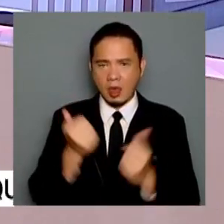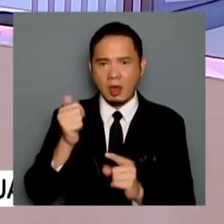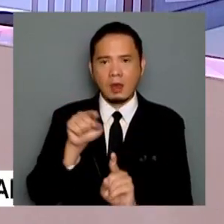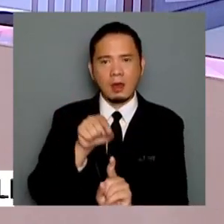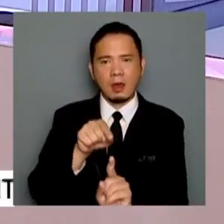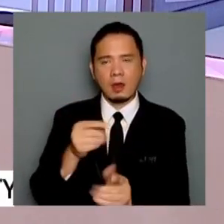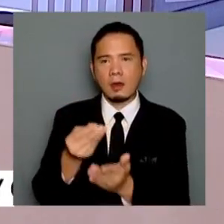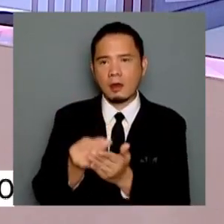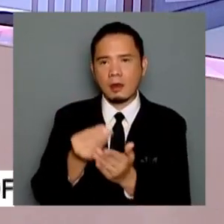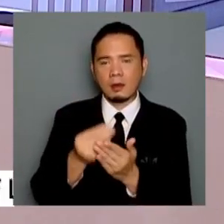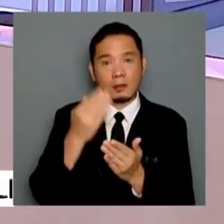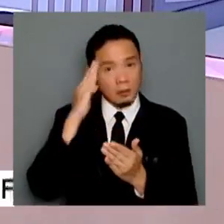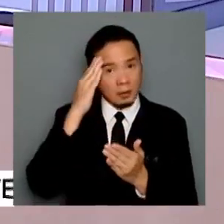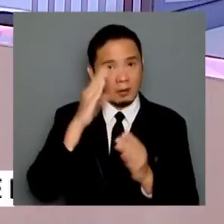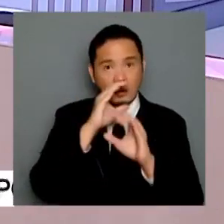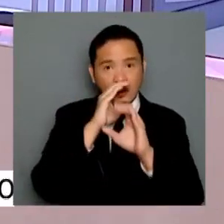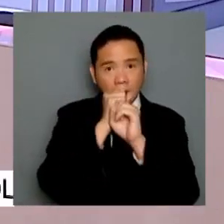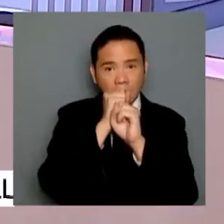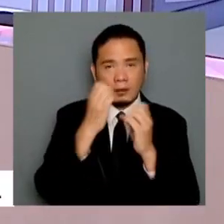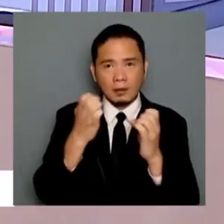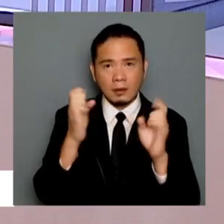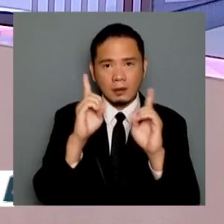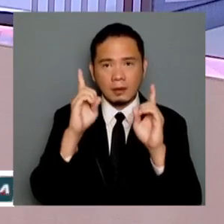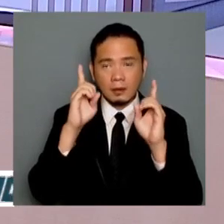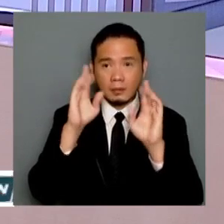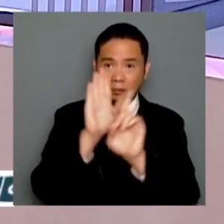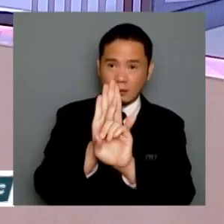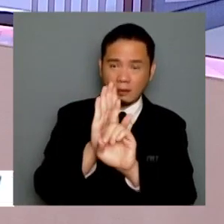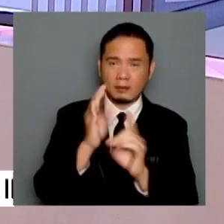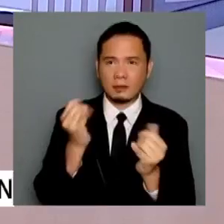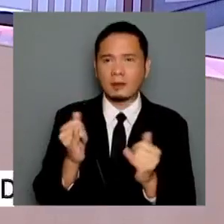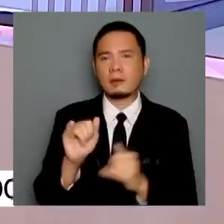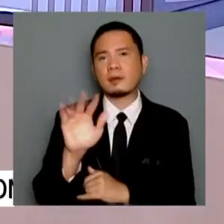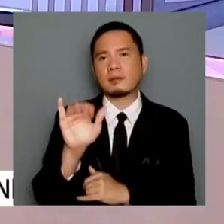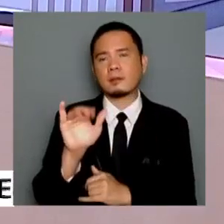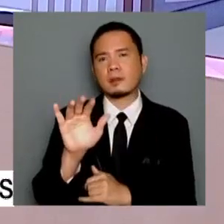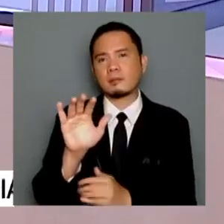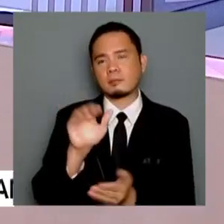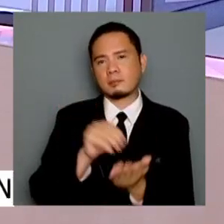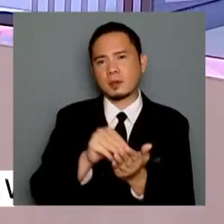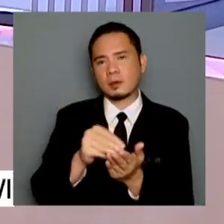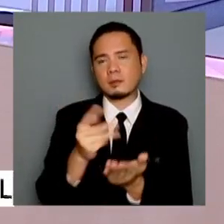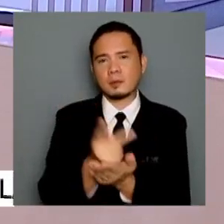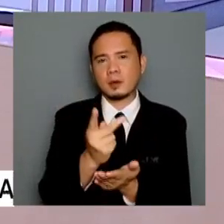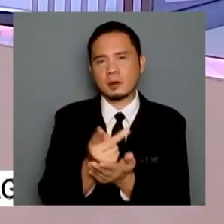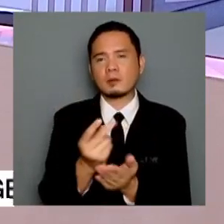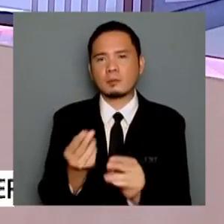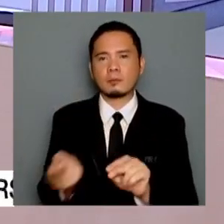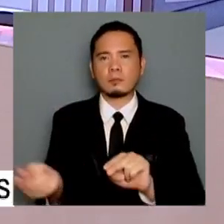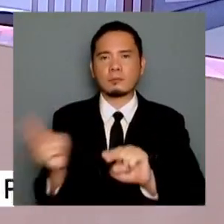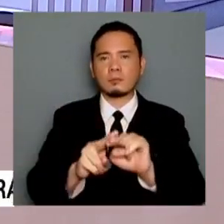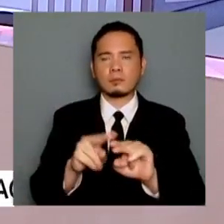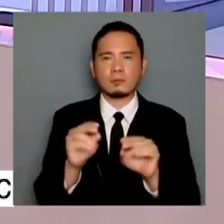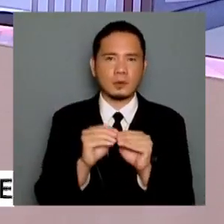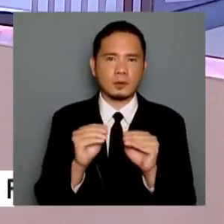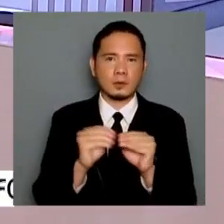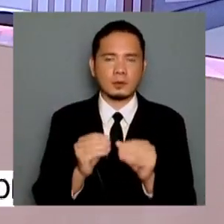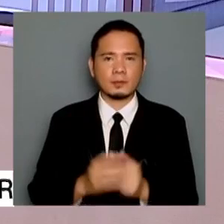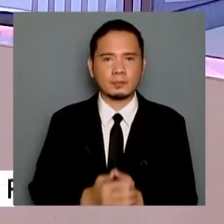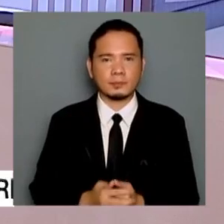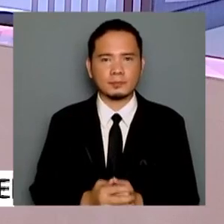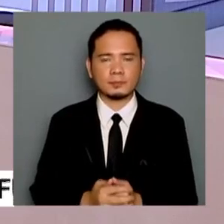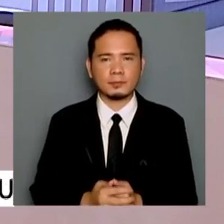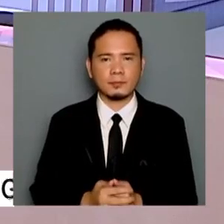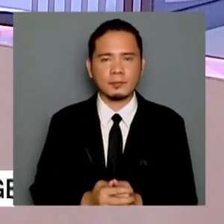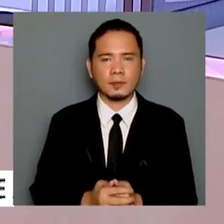Education Department back to 150 million pesos in the bicameral panel's version of the proposed 2023 budget. The